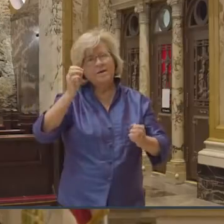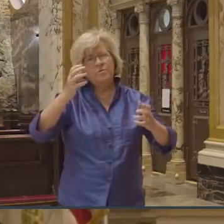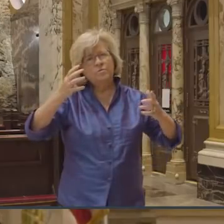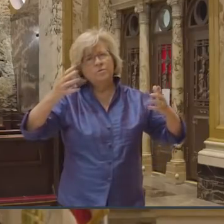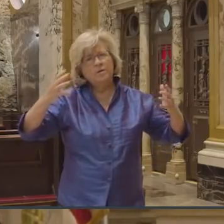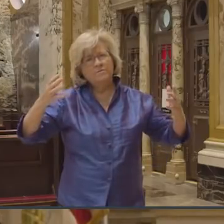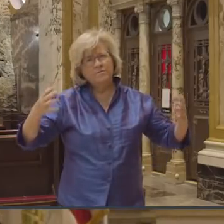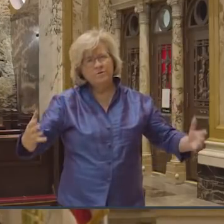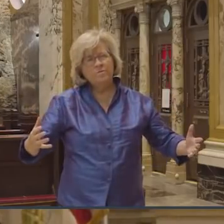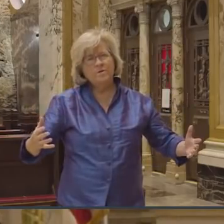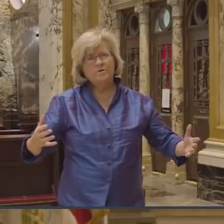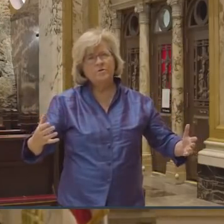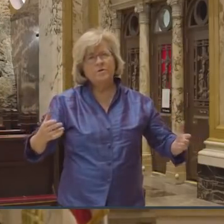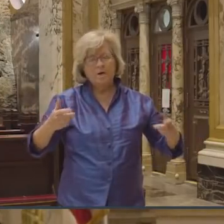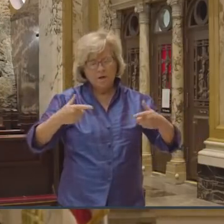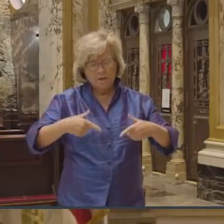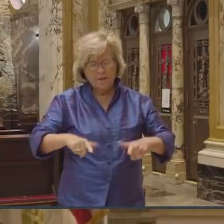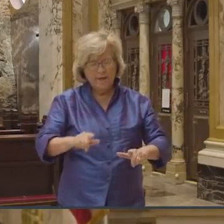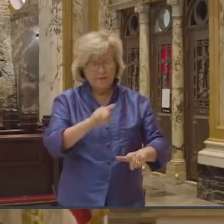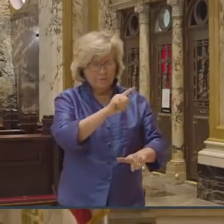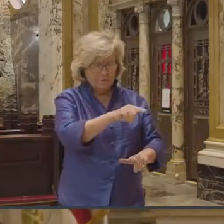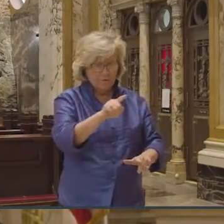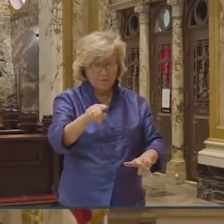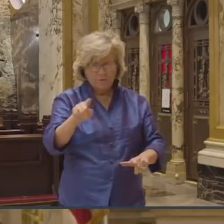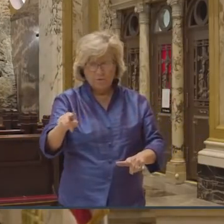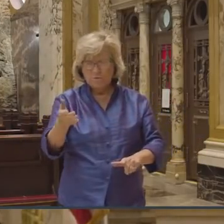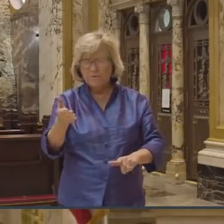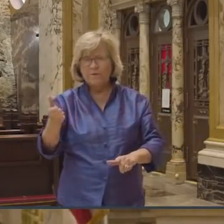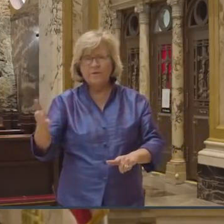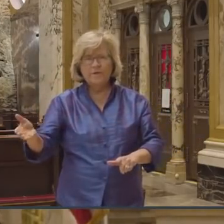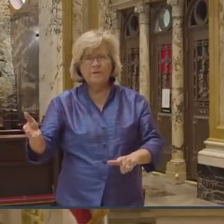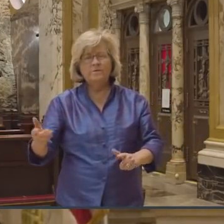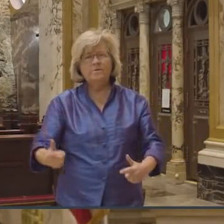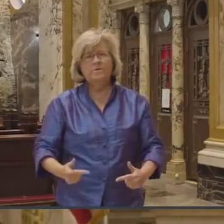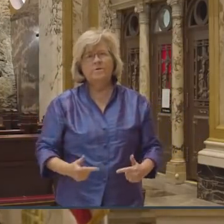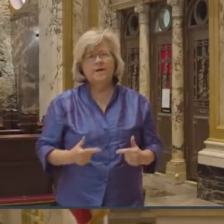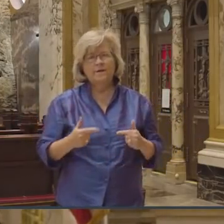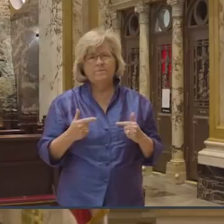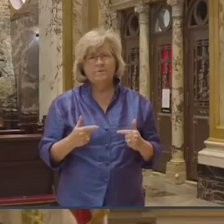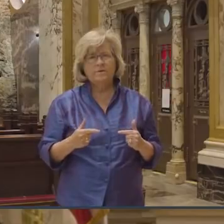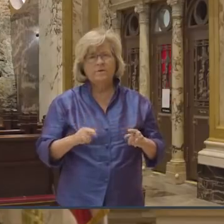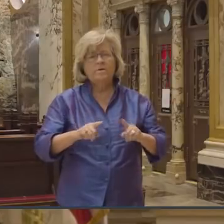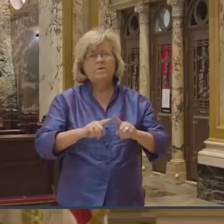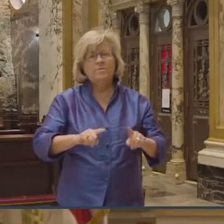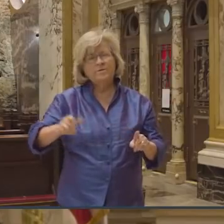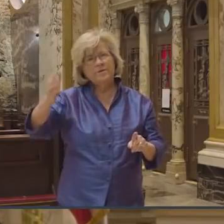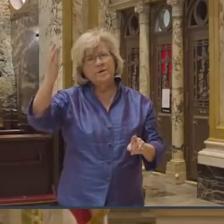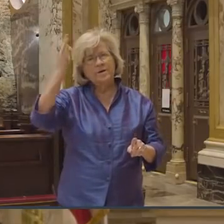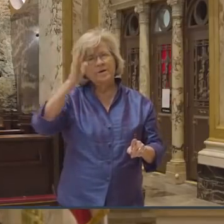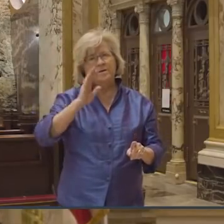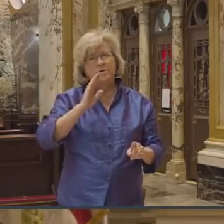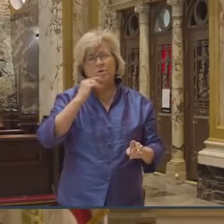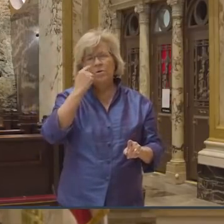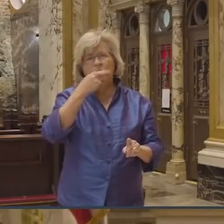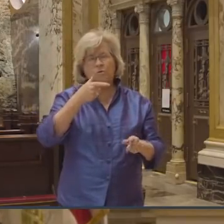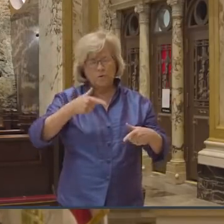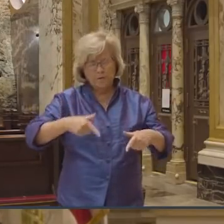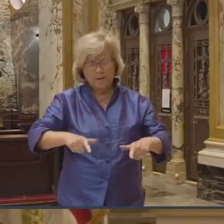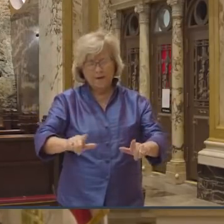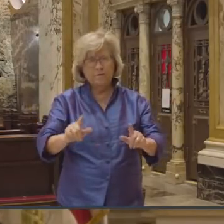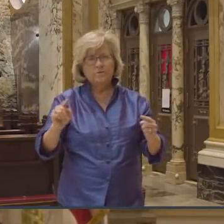so much allows these things in our lives. But the God who permits